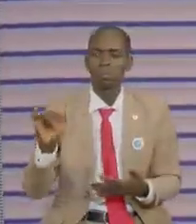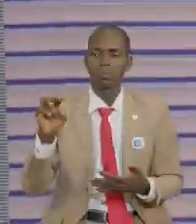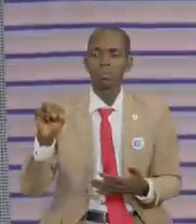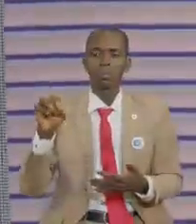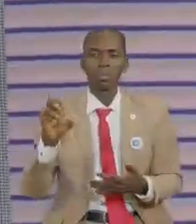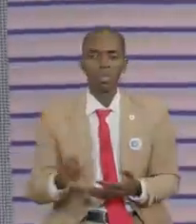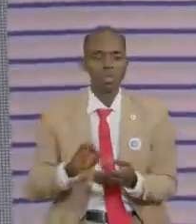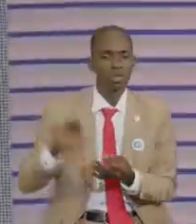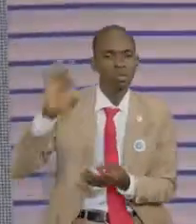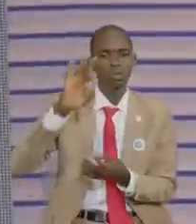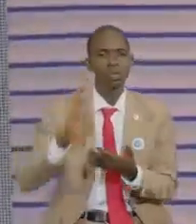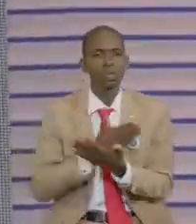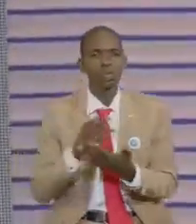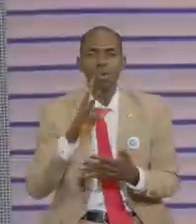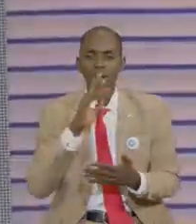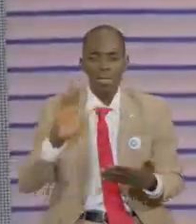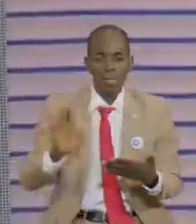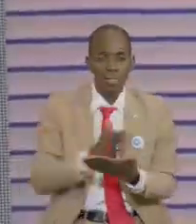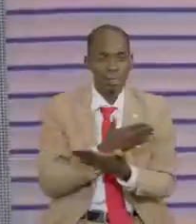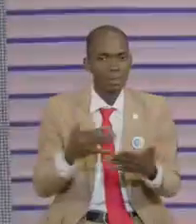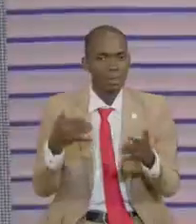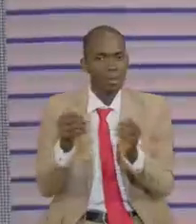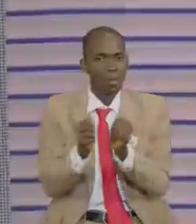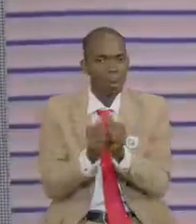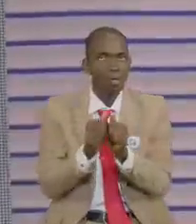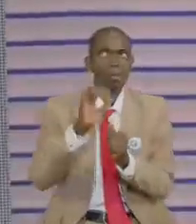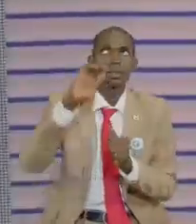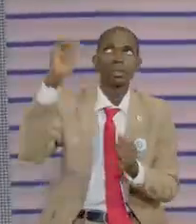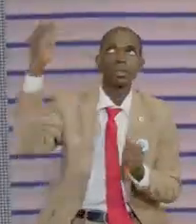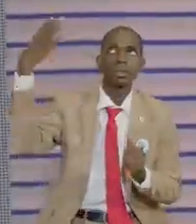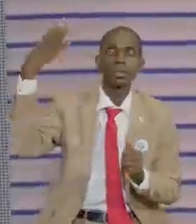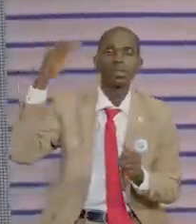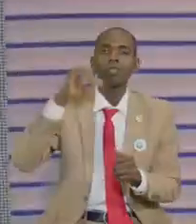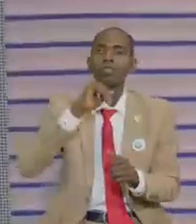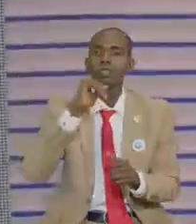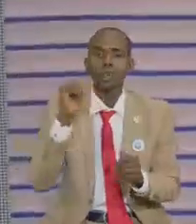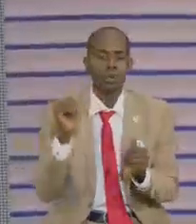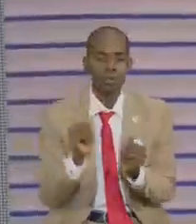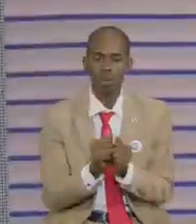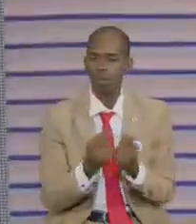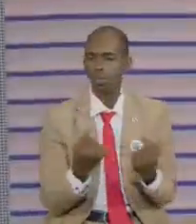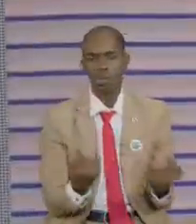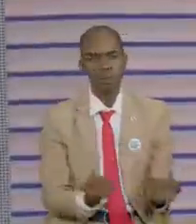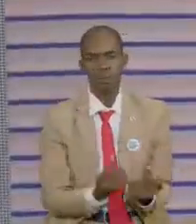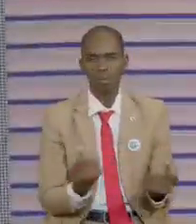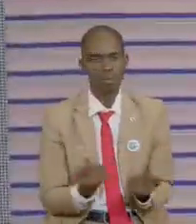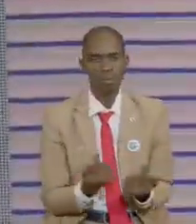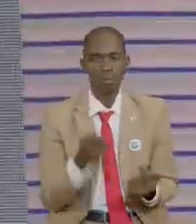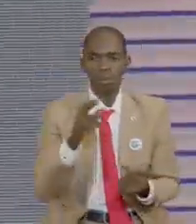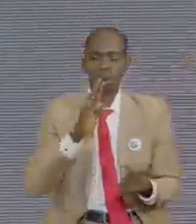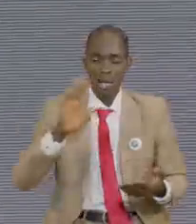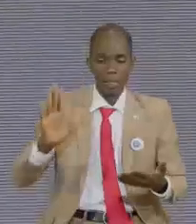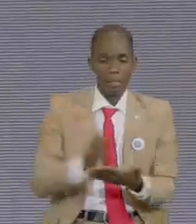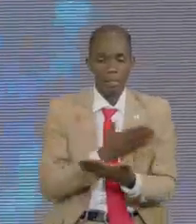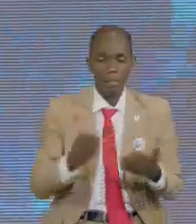song, you're singing with grace, not with sin. You're singing with grace,